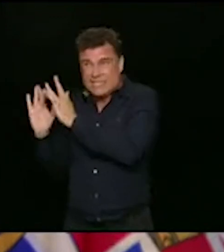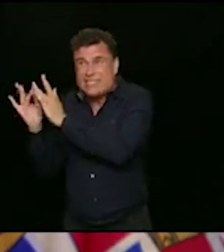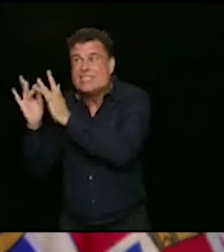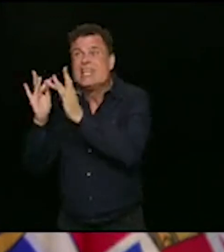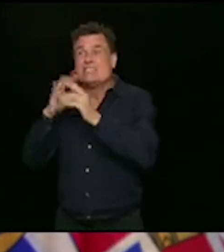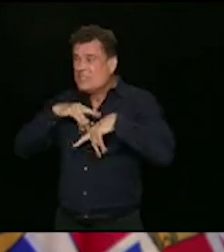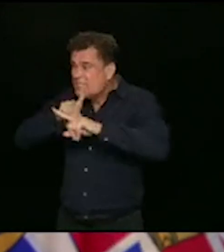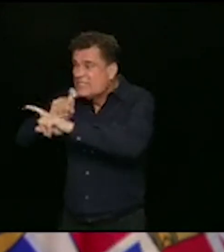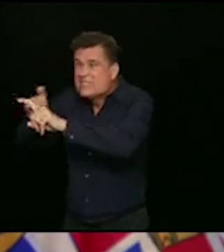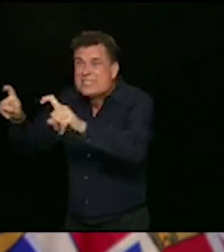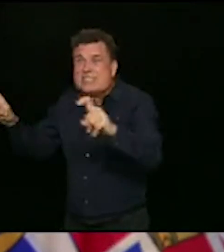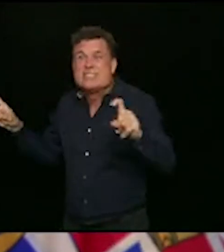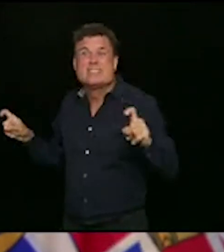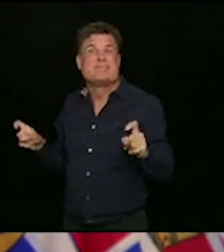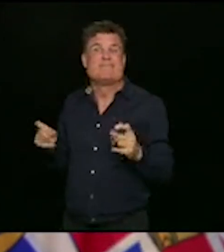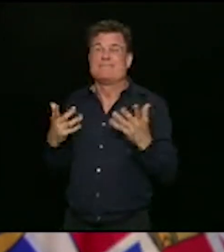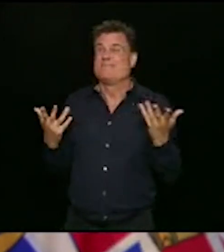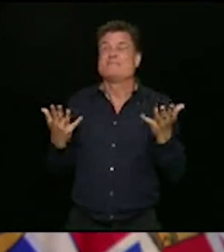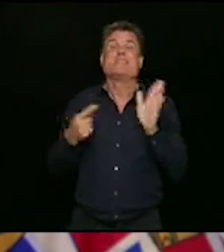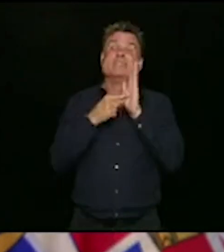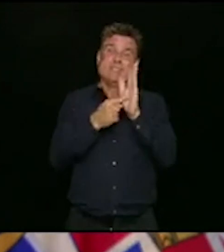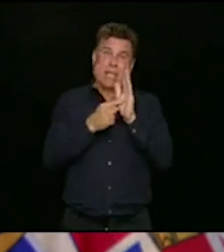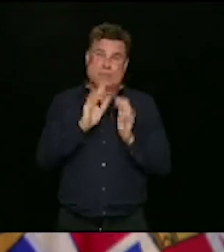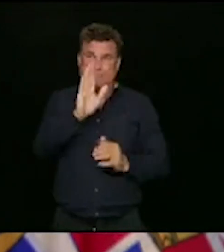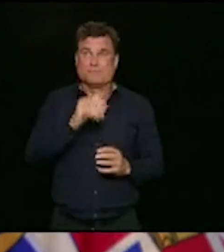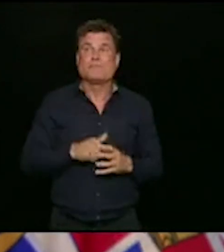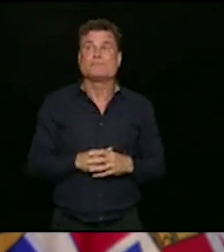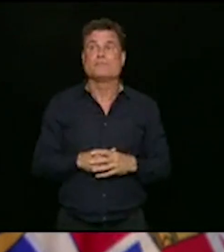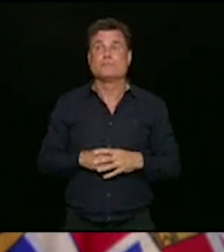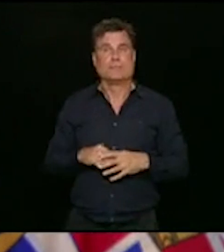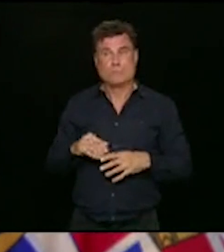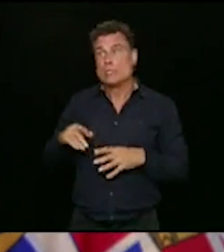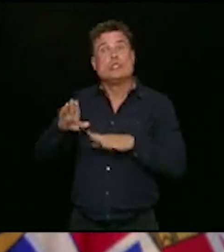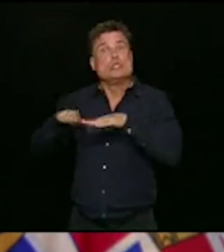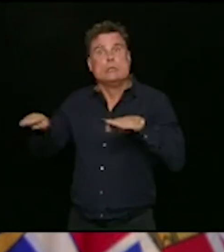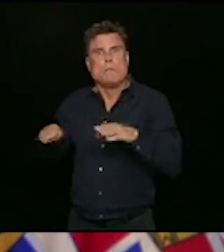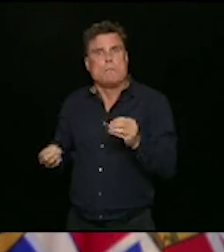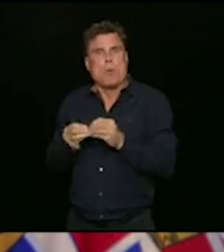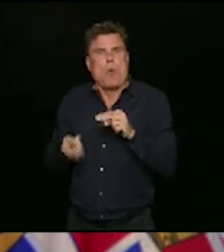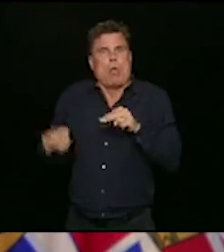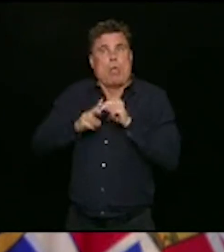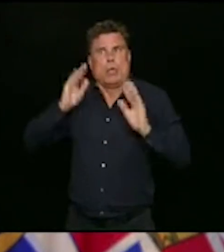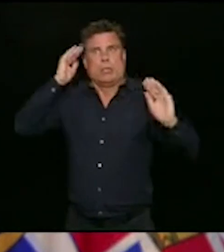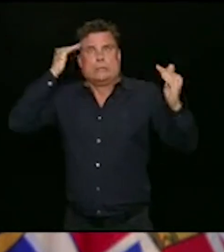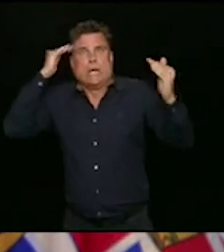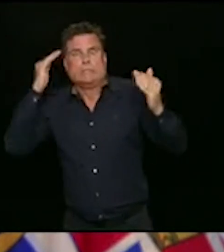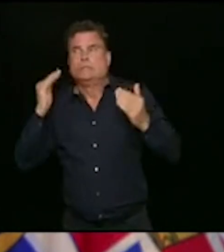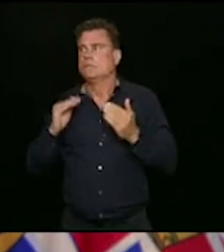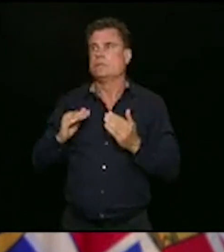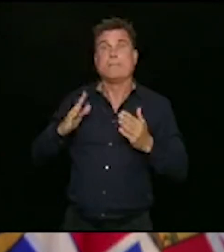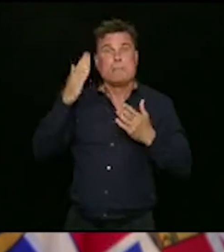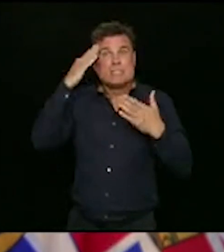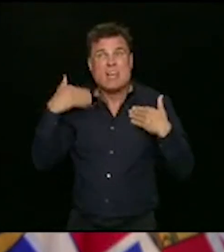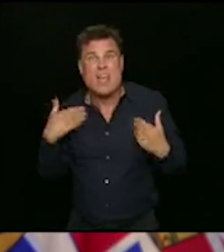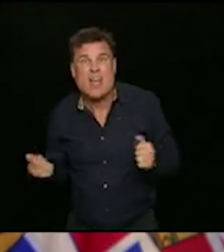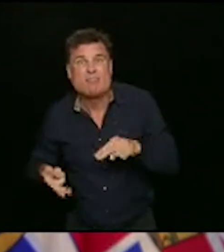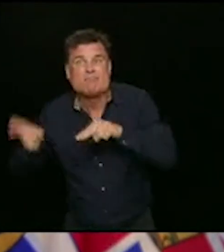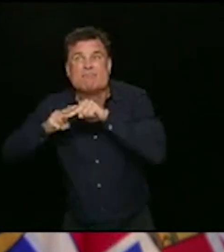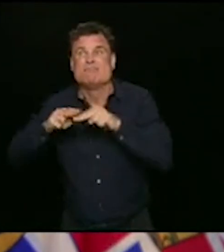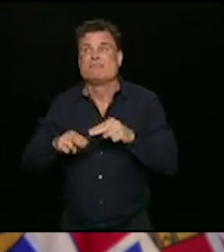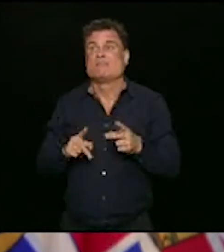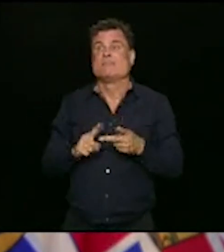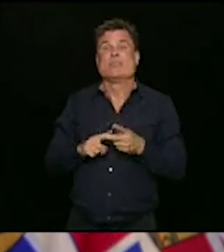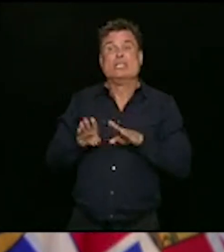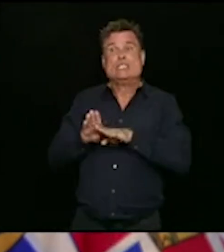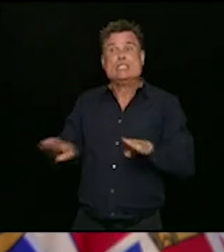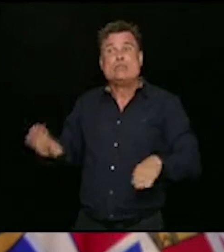from talking to young people across the province, whether it's increased anxiety, mental health issues. For some children, home